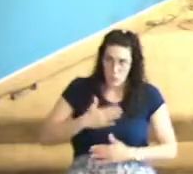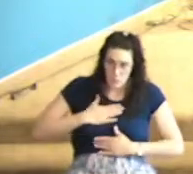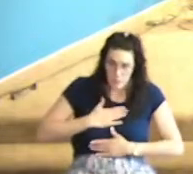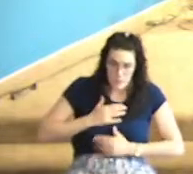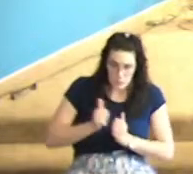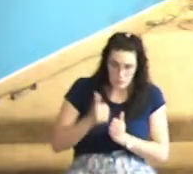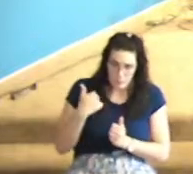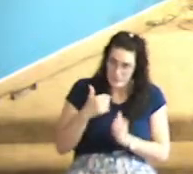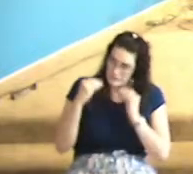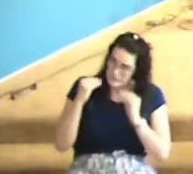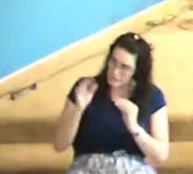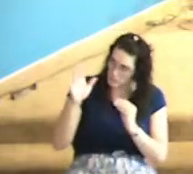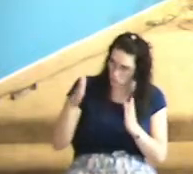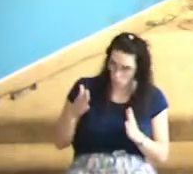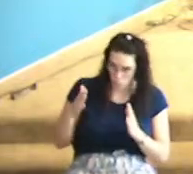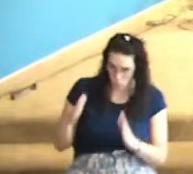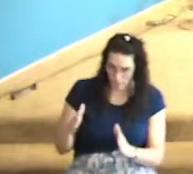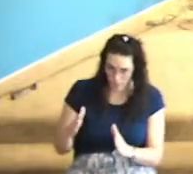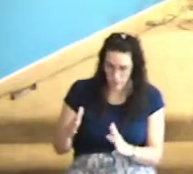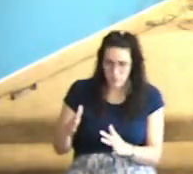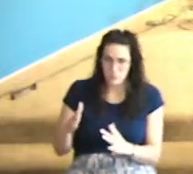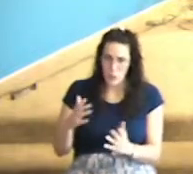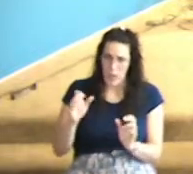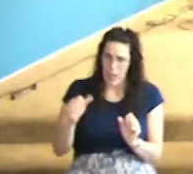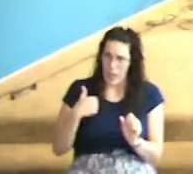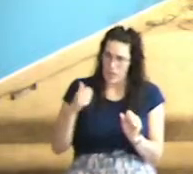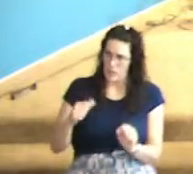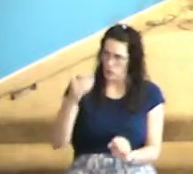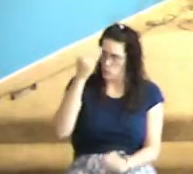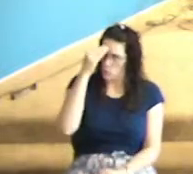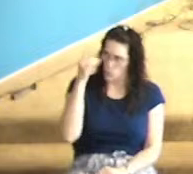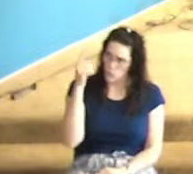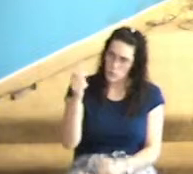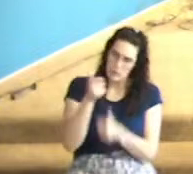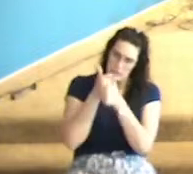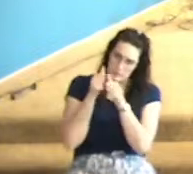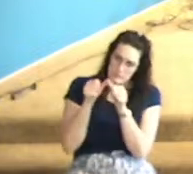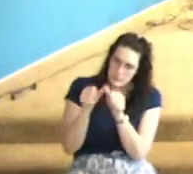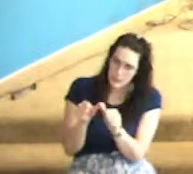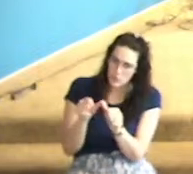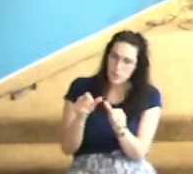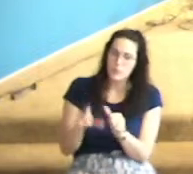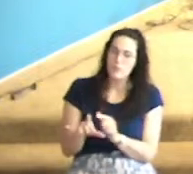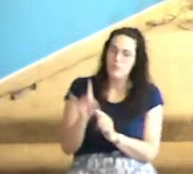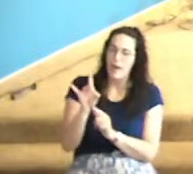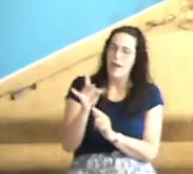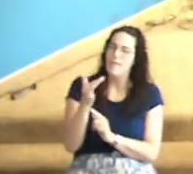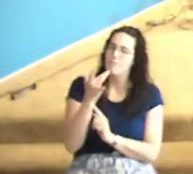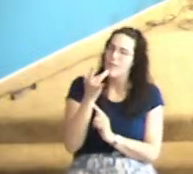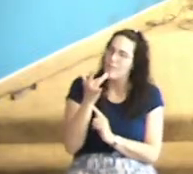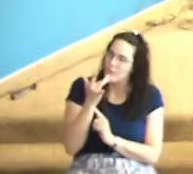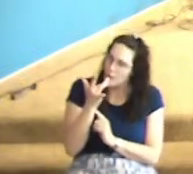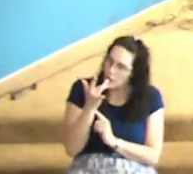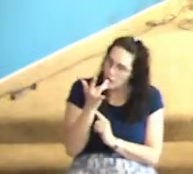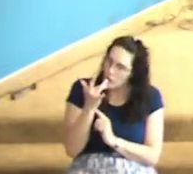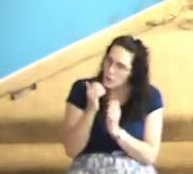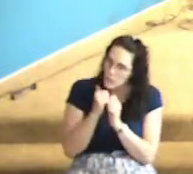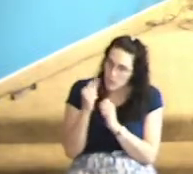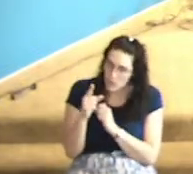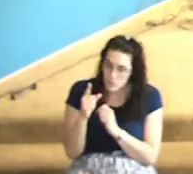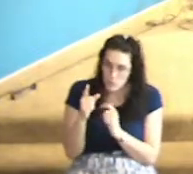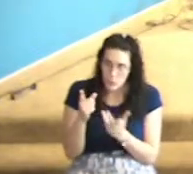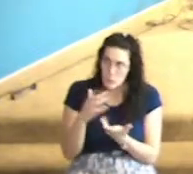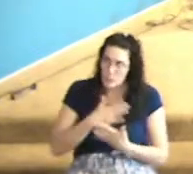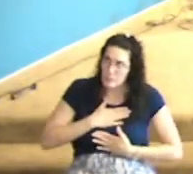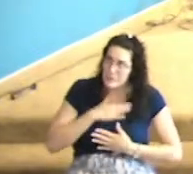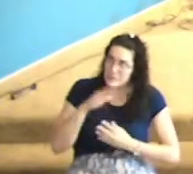That's a good prayer to pray. So I may know you and continue to find favor. Would you please be gracious